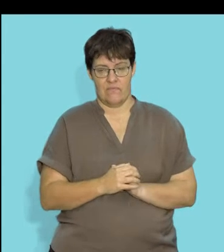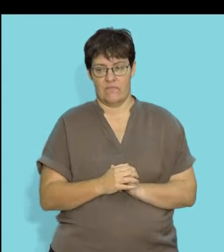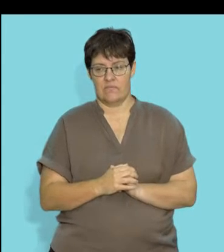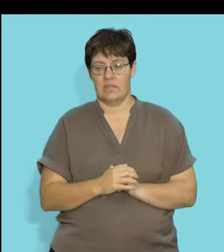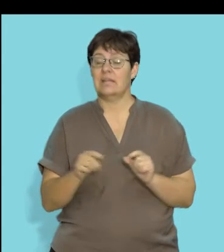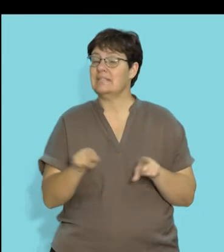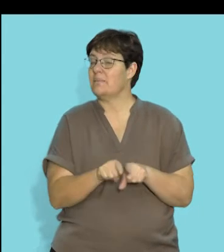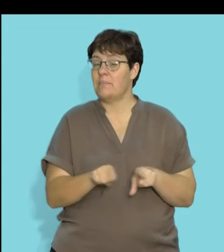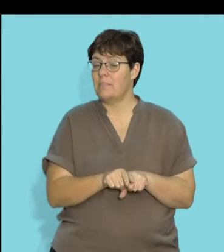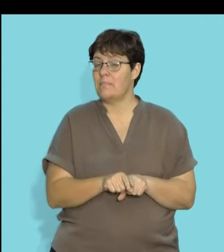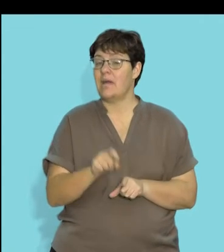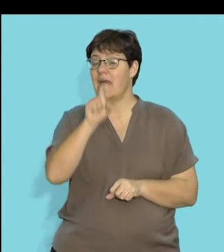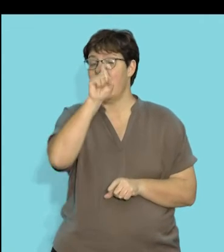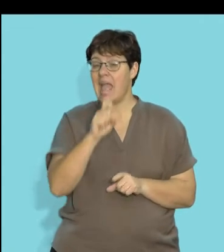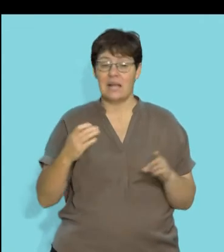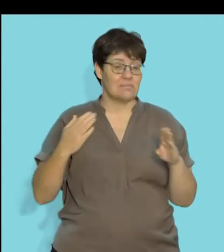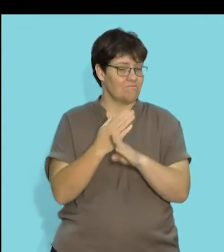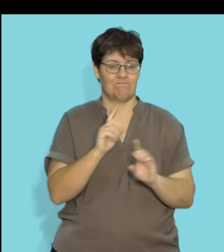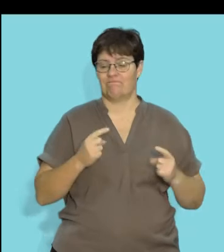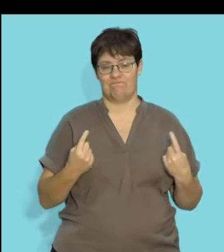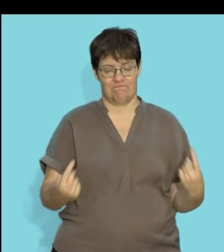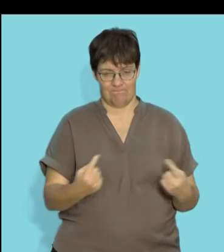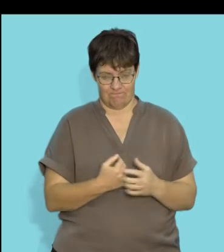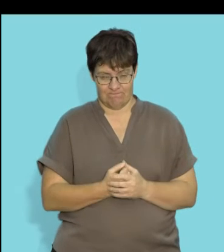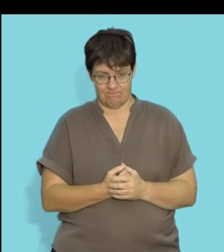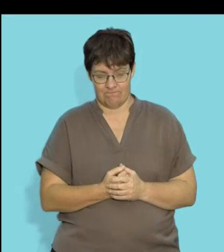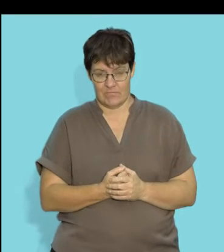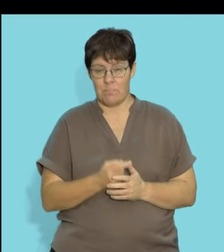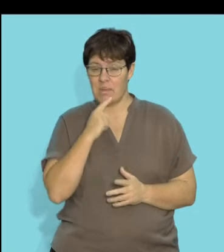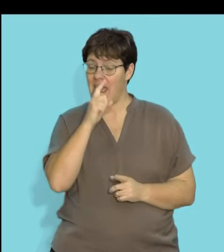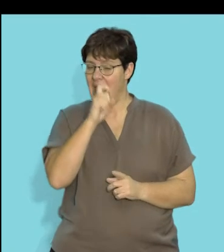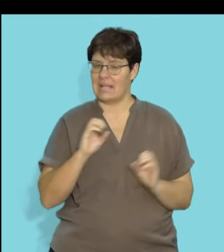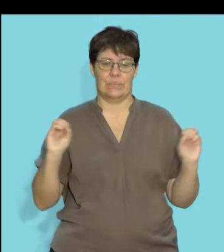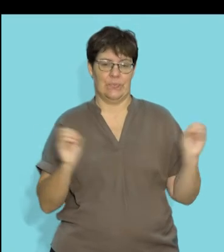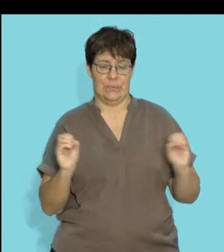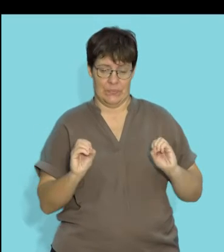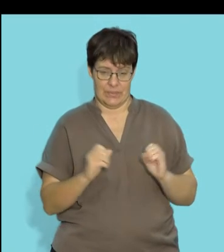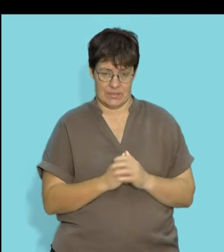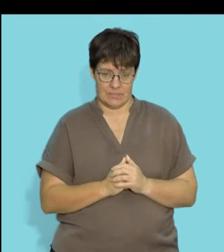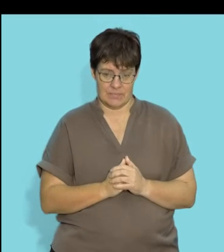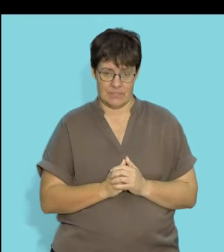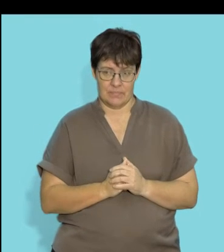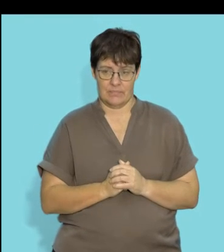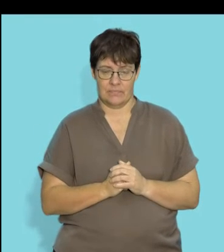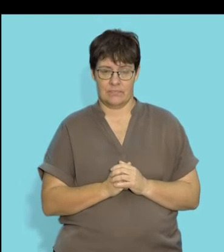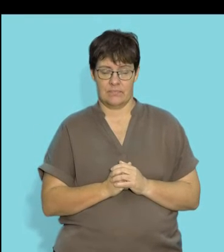also, it does not have the x-intercept. So in simple terms, there is no x-intercept.